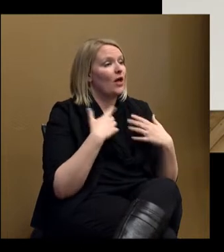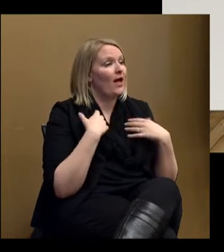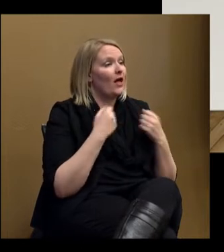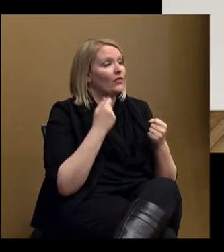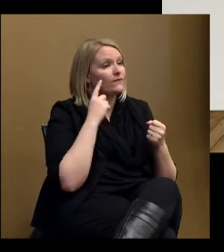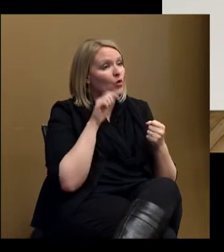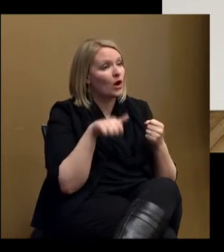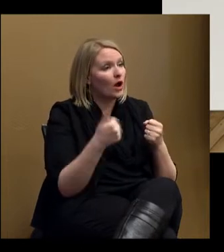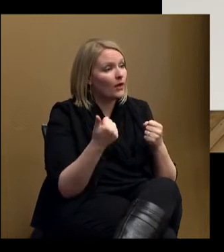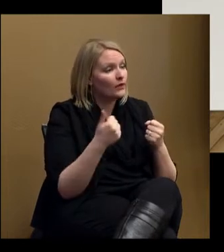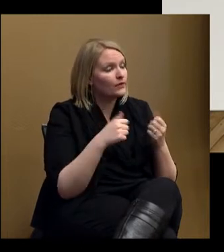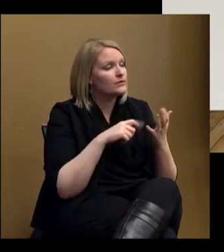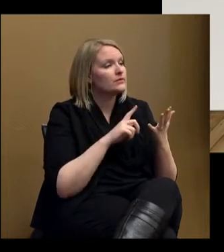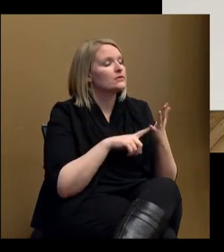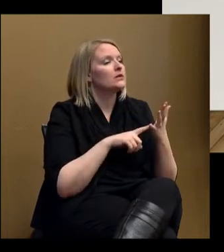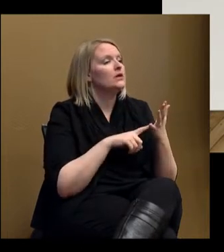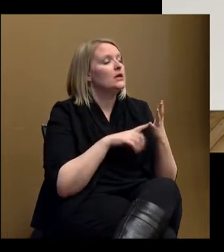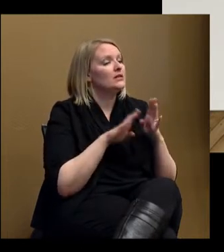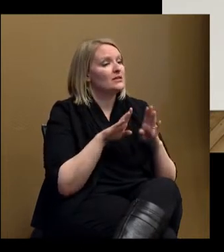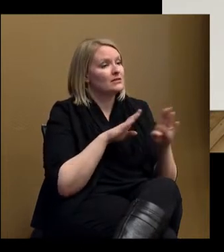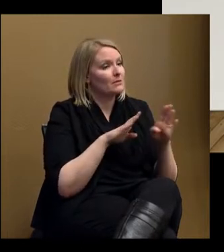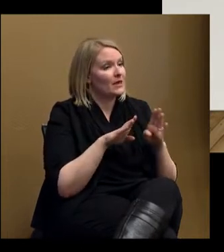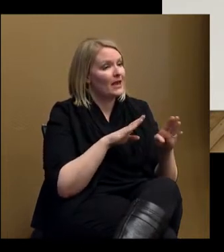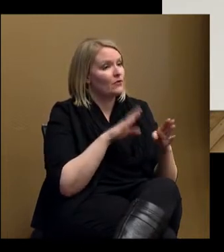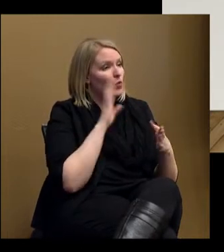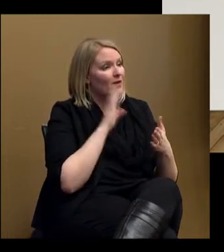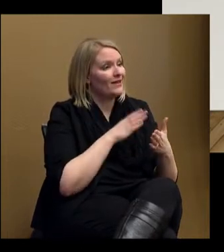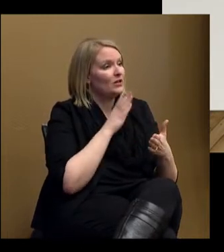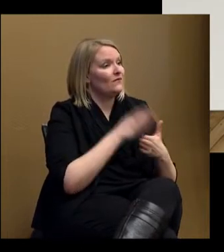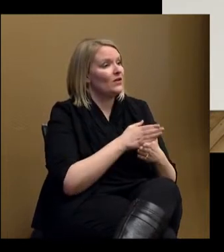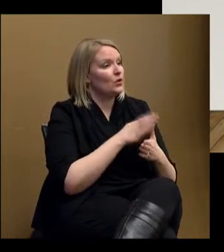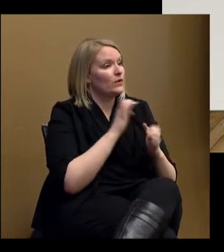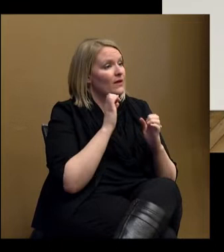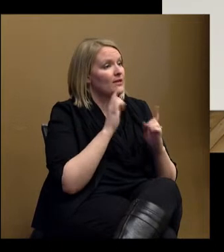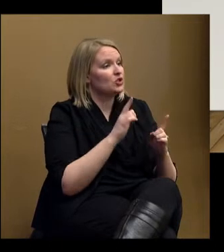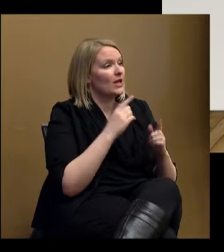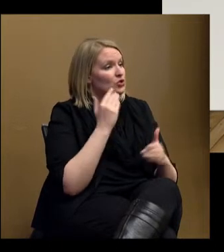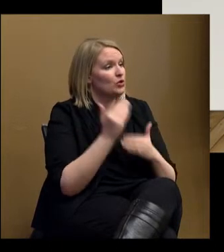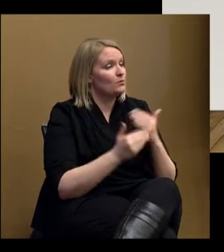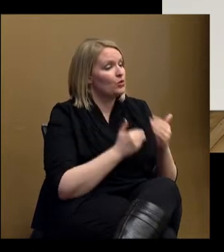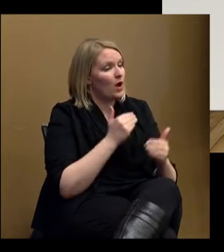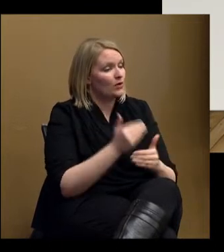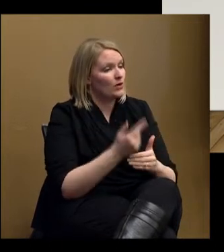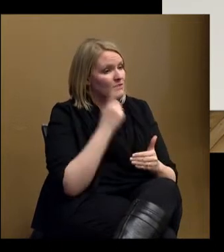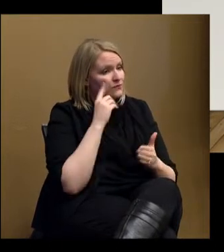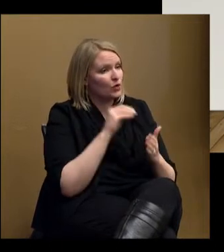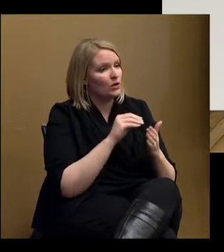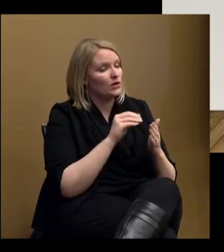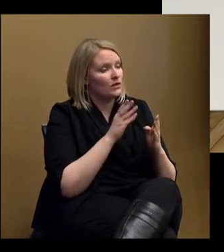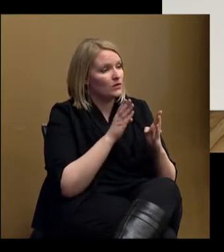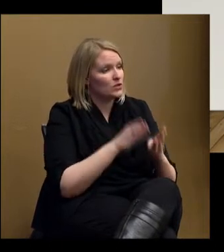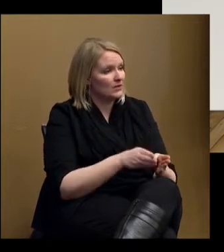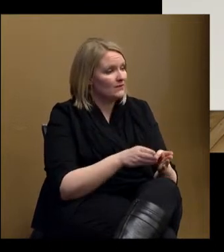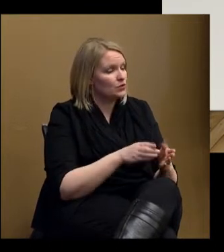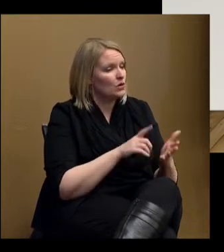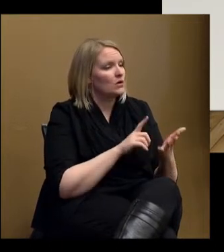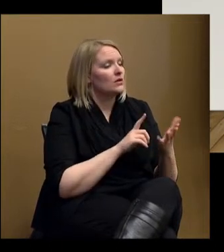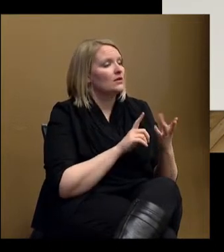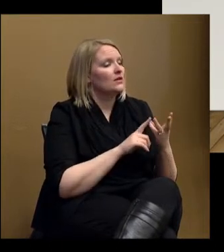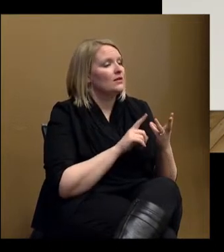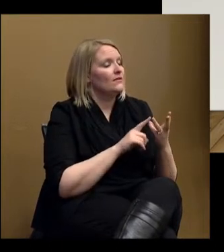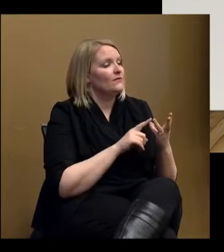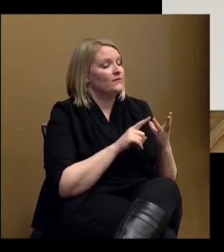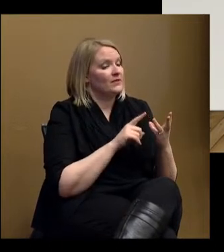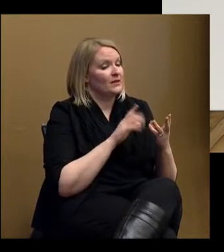of others? Does the behavior interfere with the educational progress of the individual? Does the